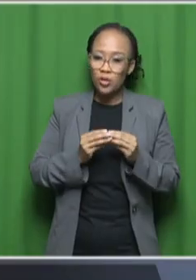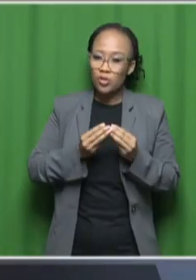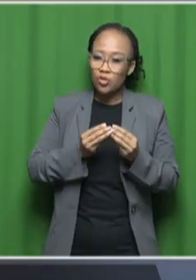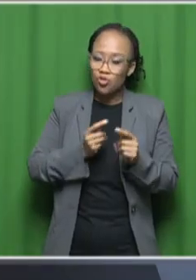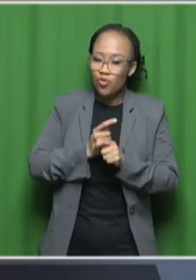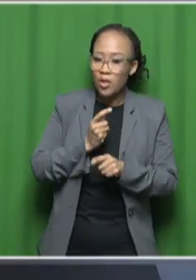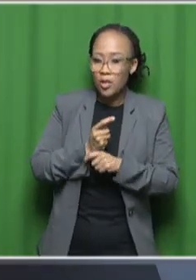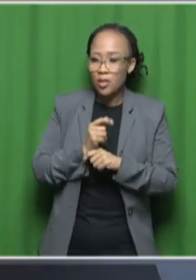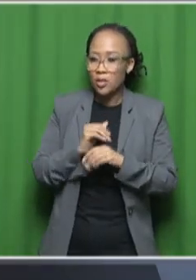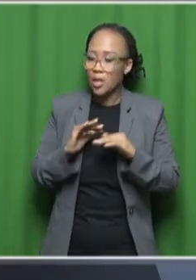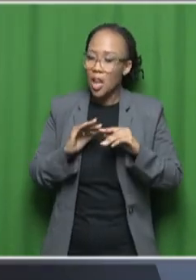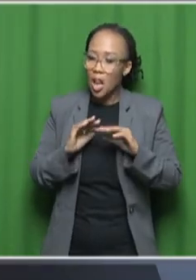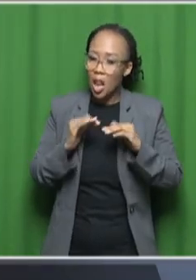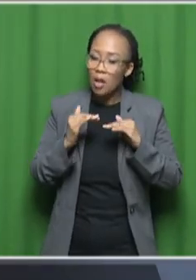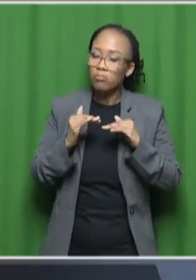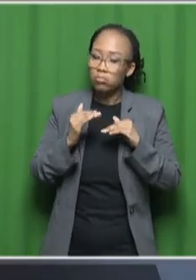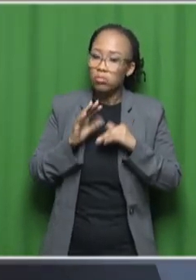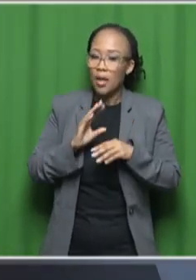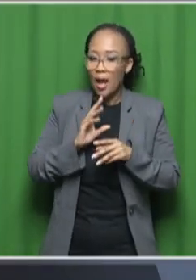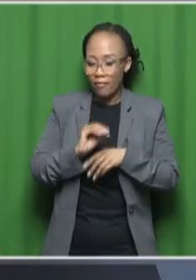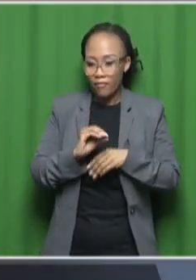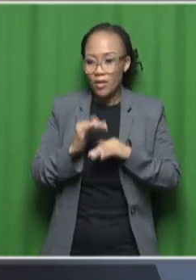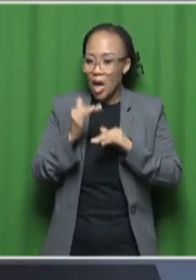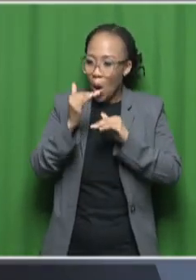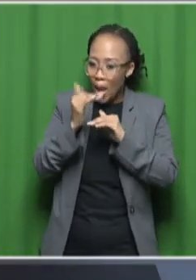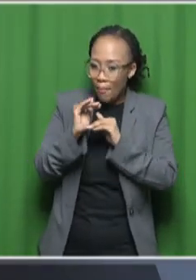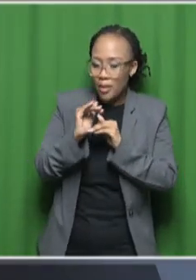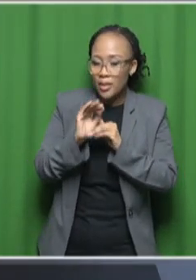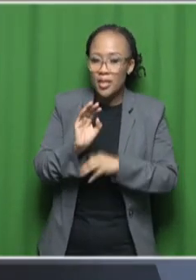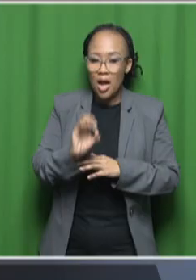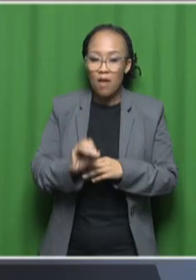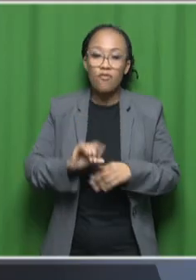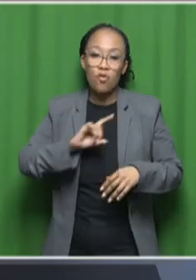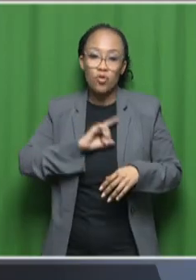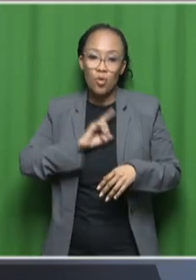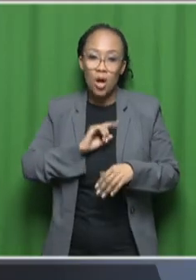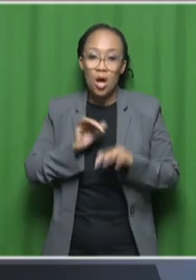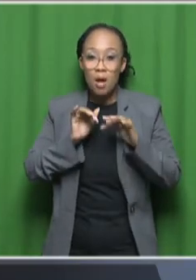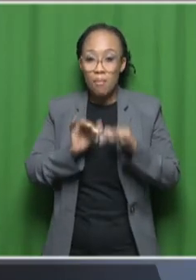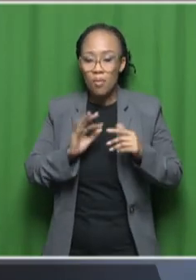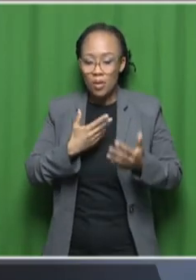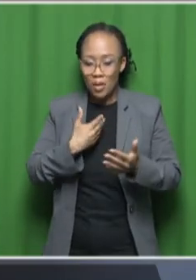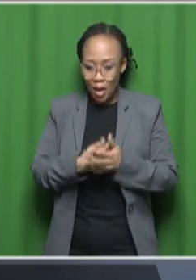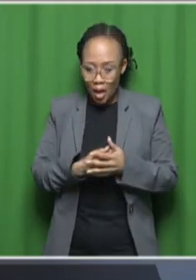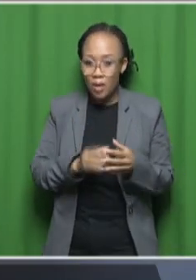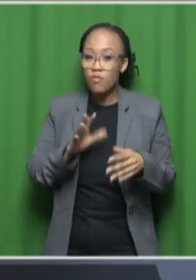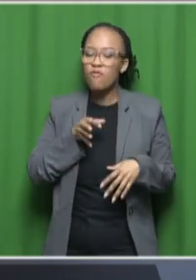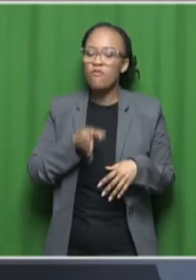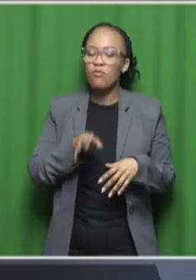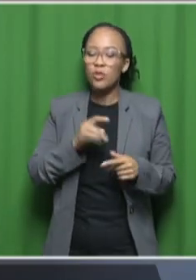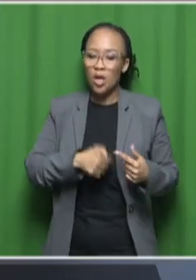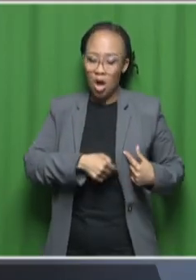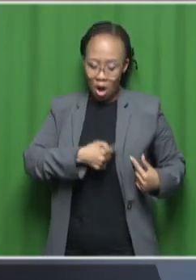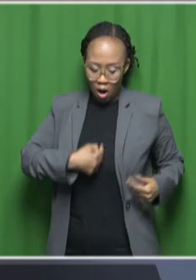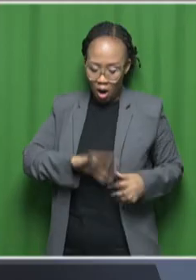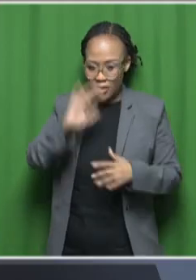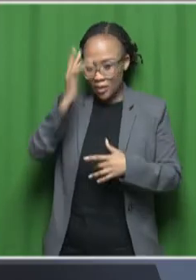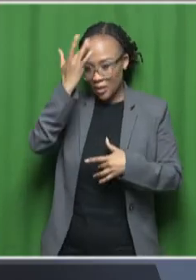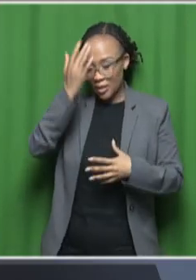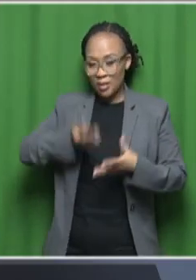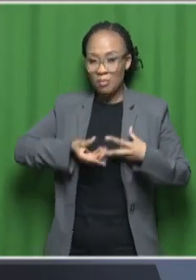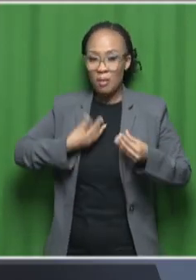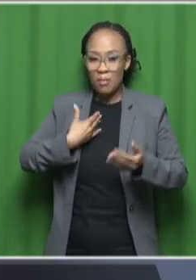also limits the possibility of a patient developing rheumatic heart disease later in life, because heart disease